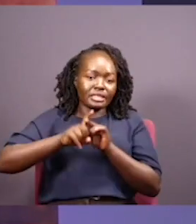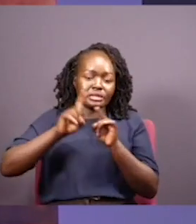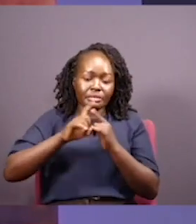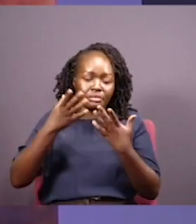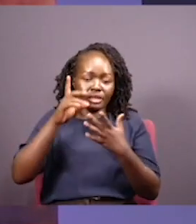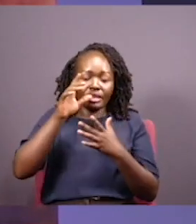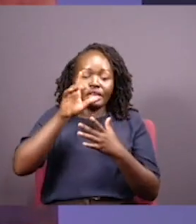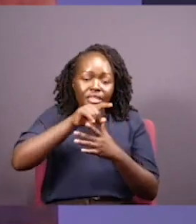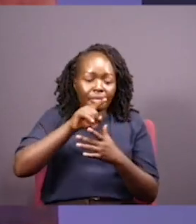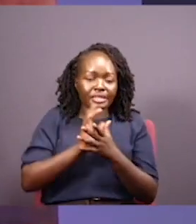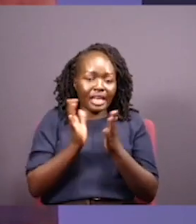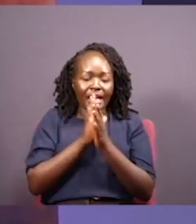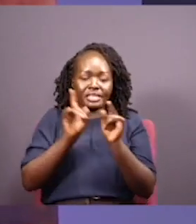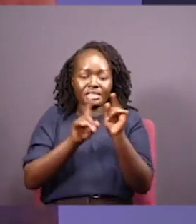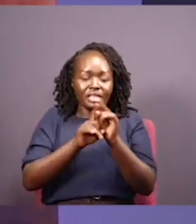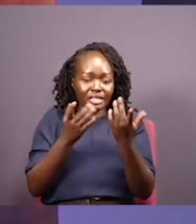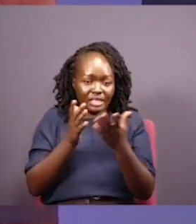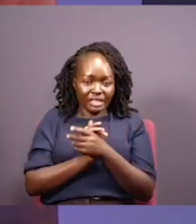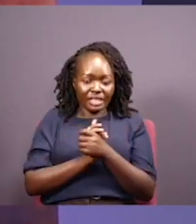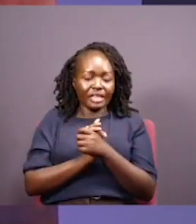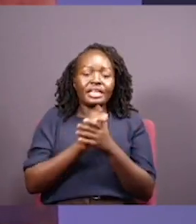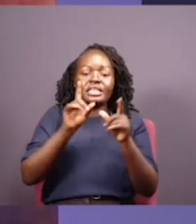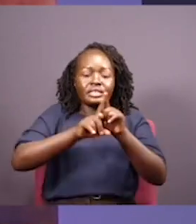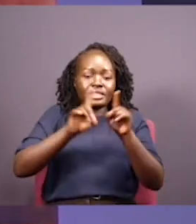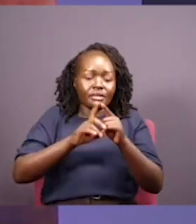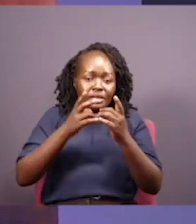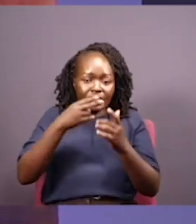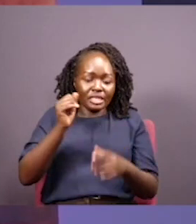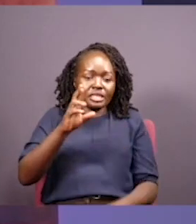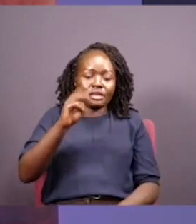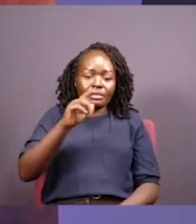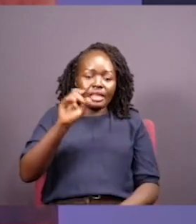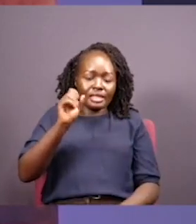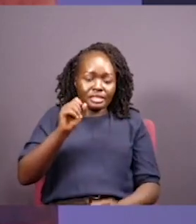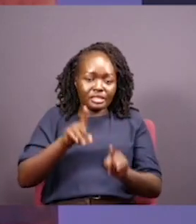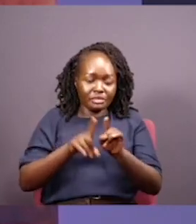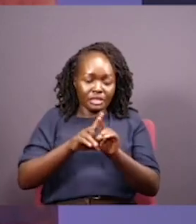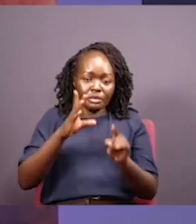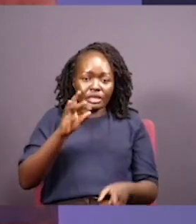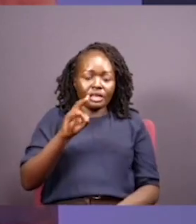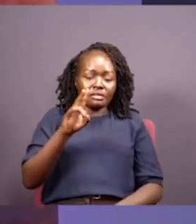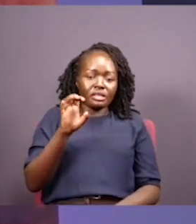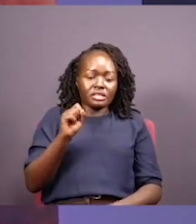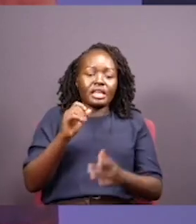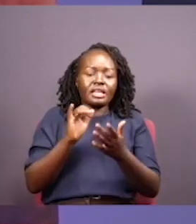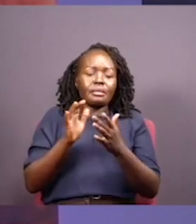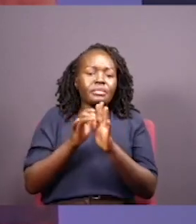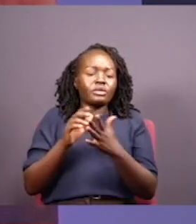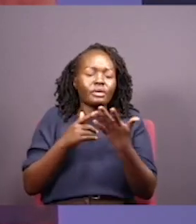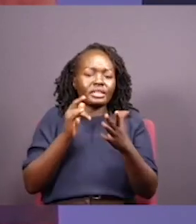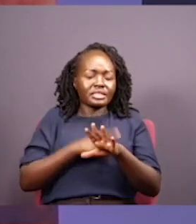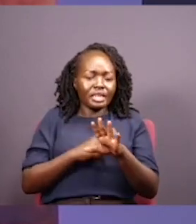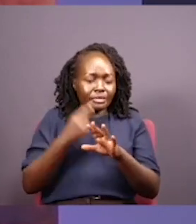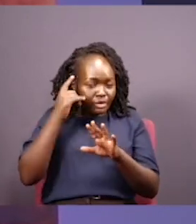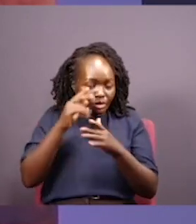and as harmless as doves. In other words, when it comes to your thought processes with regard